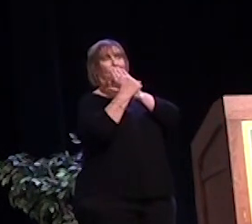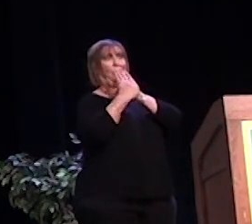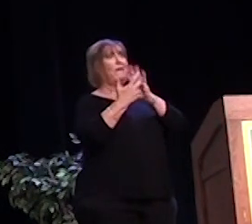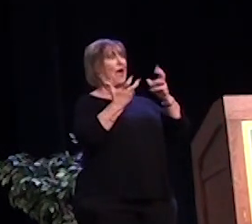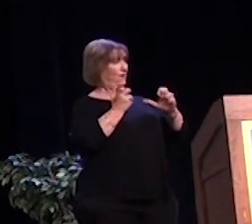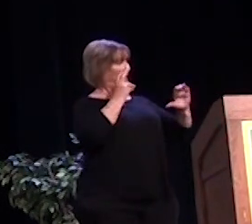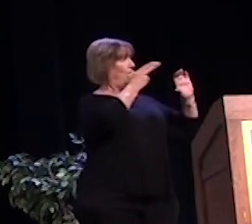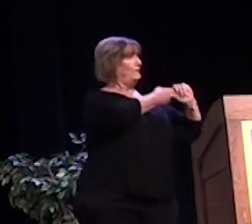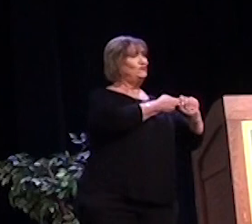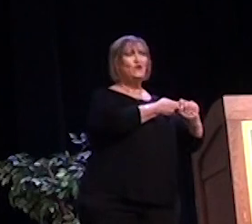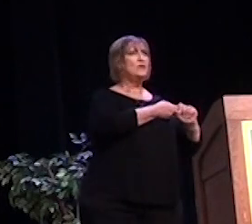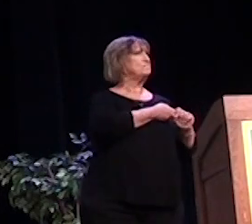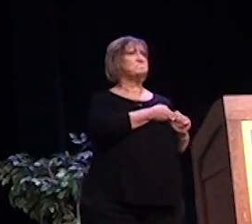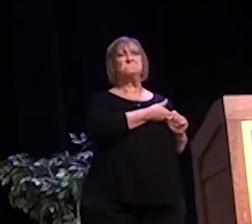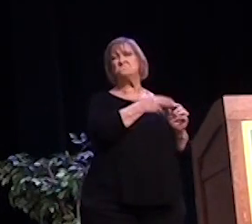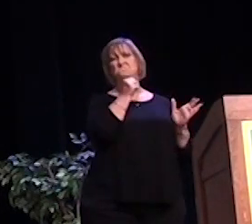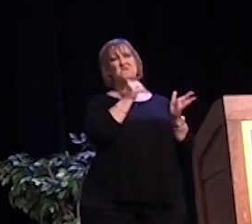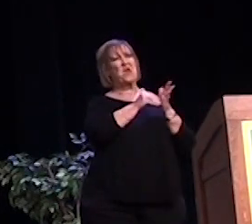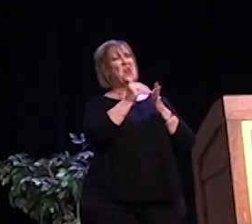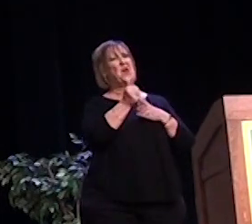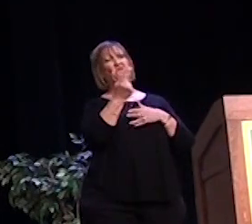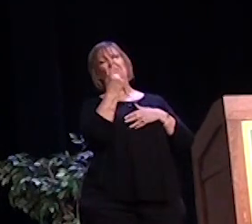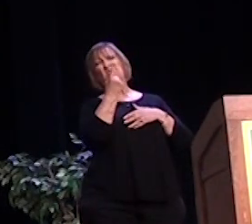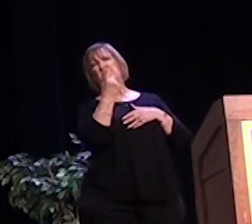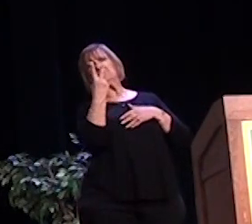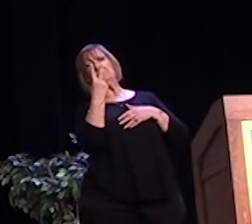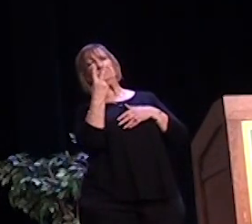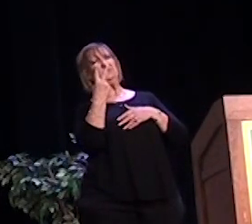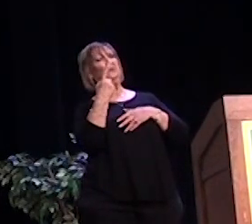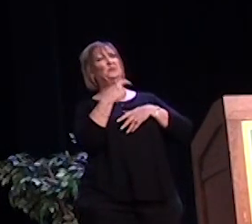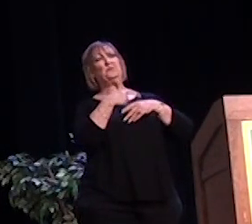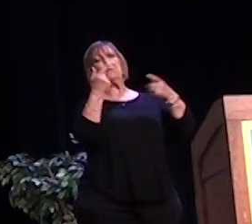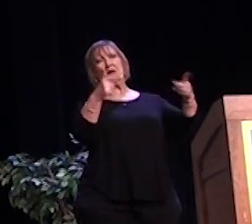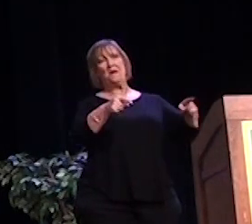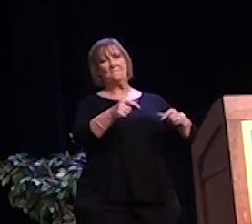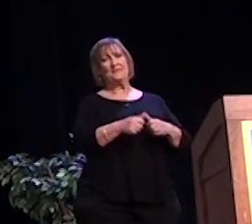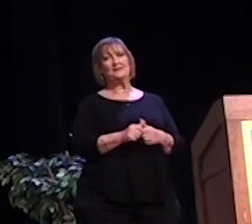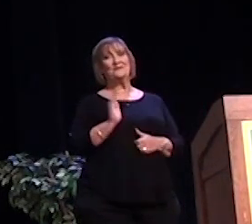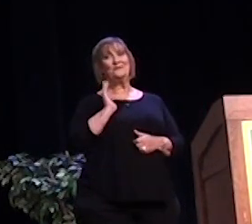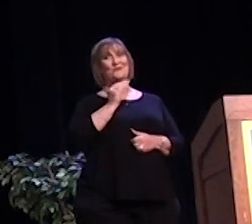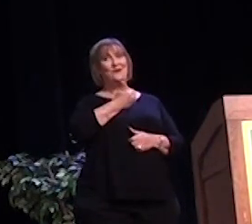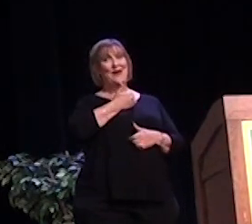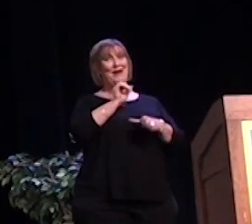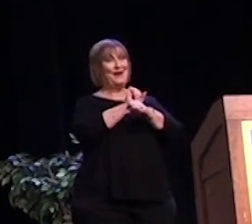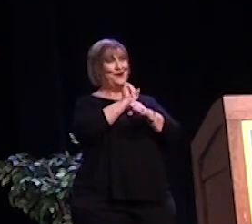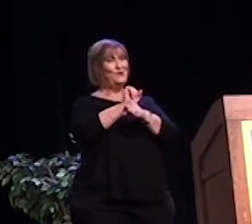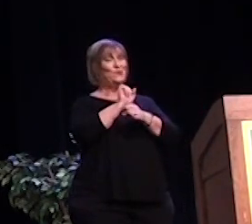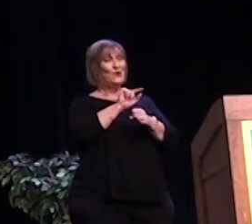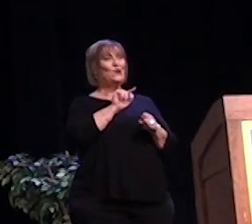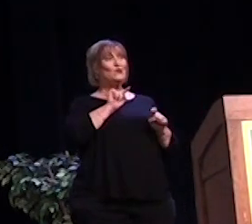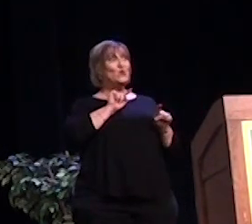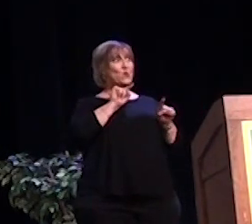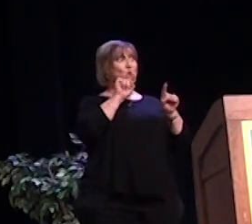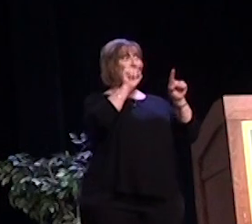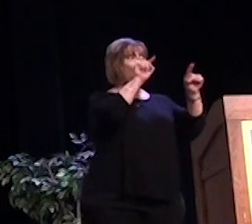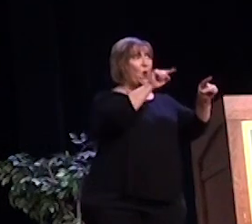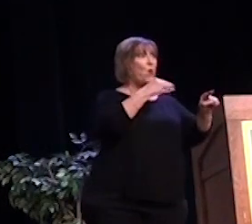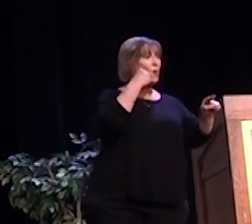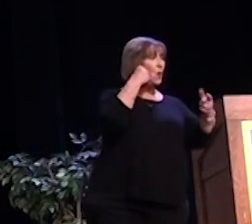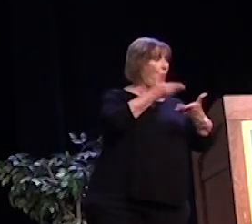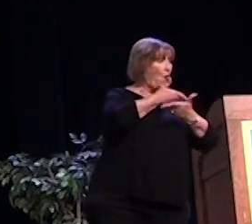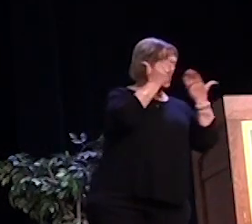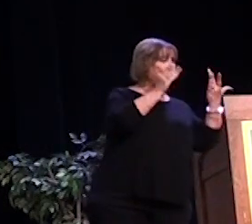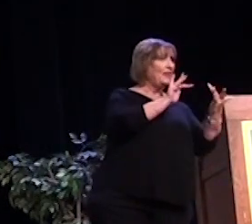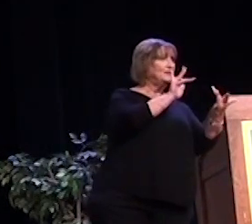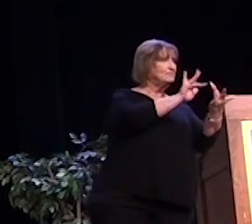in. Although we haven't had a couple folks do that. We have outreach teams that we work with that are going out seeking individuals and saying,